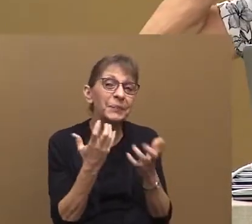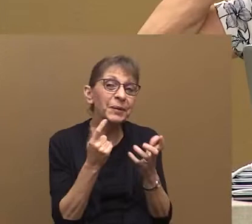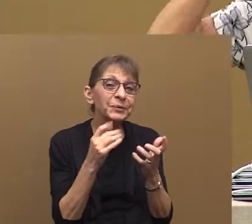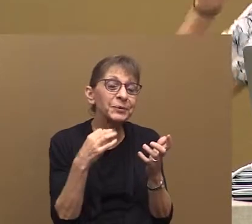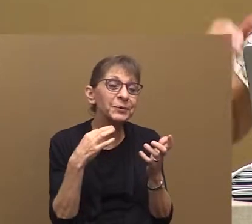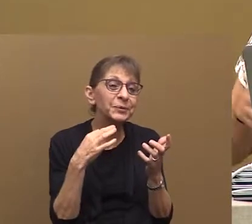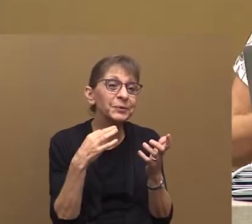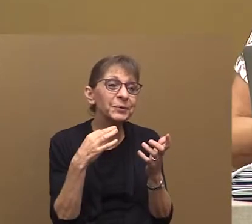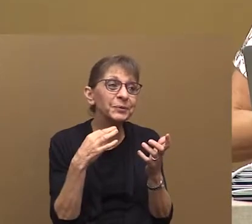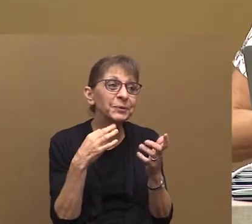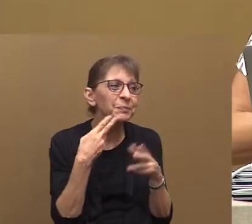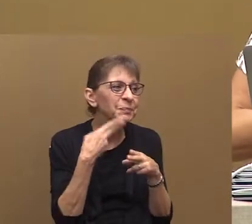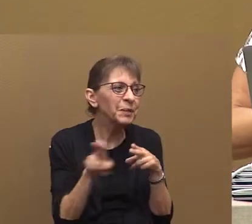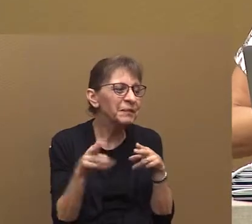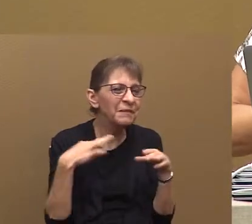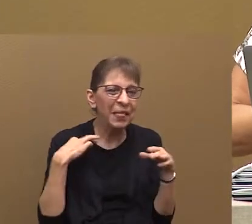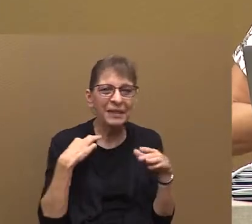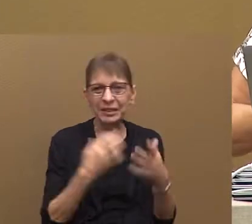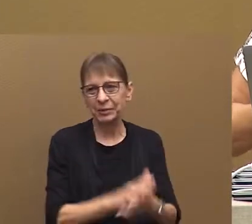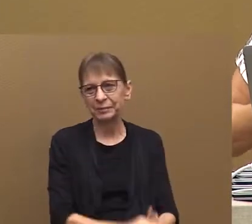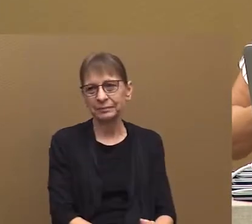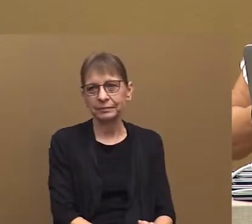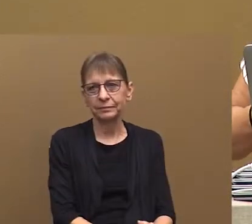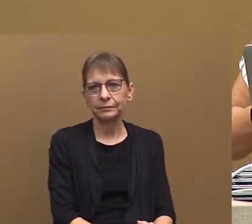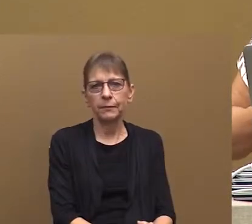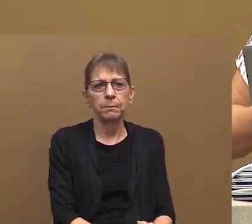who would like to be a brave volunteer?